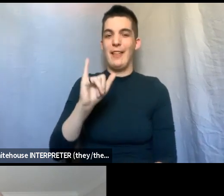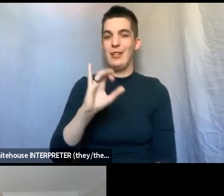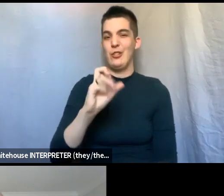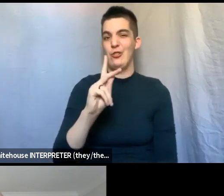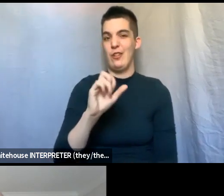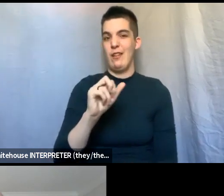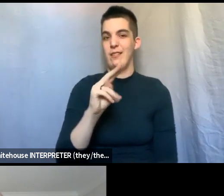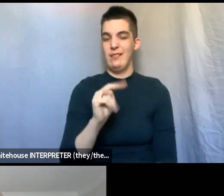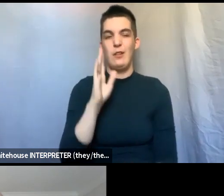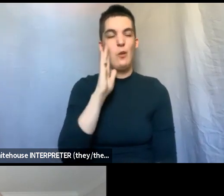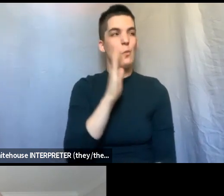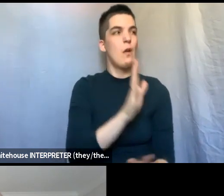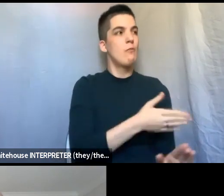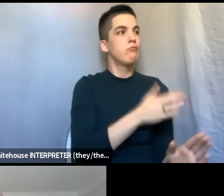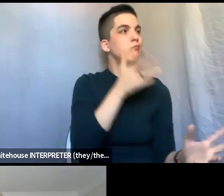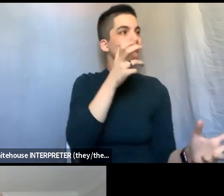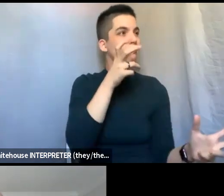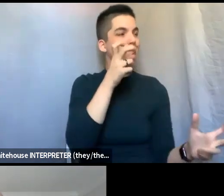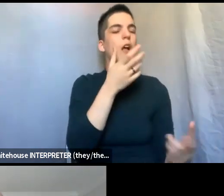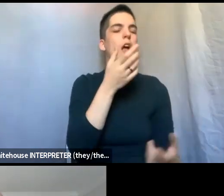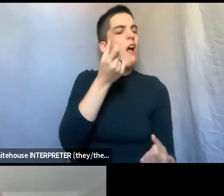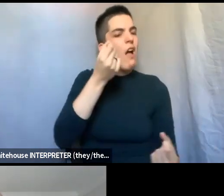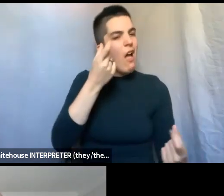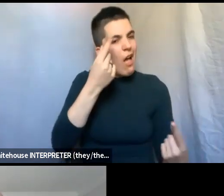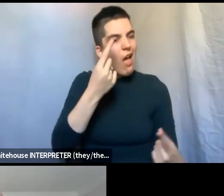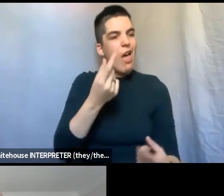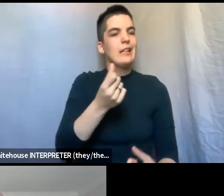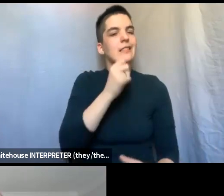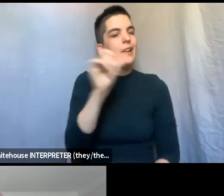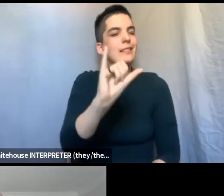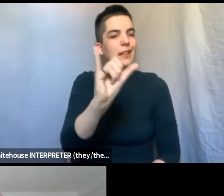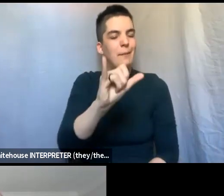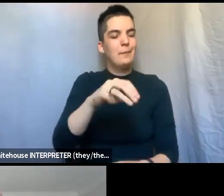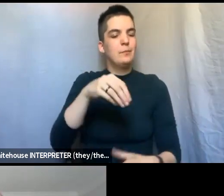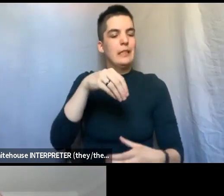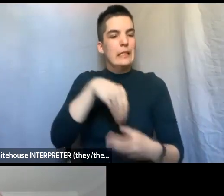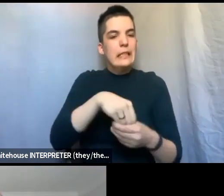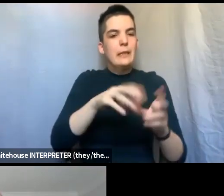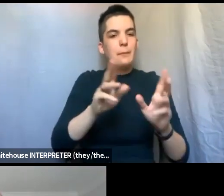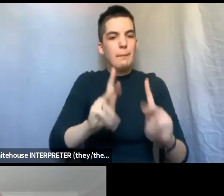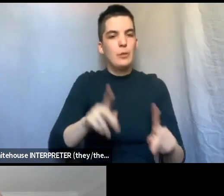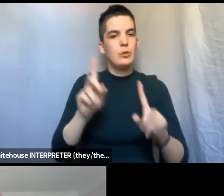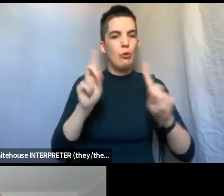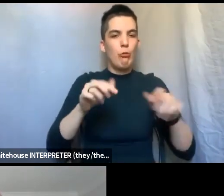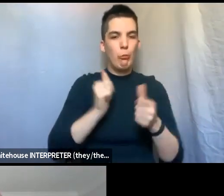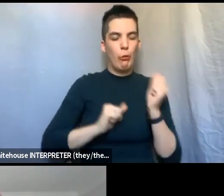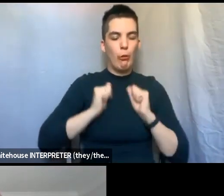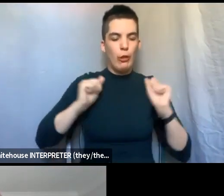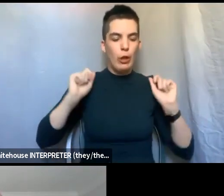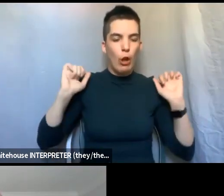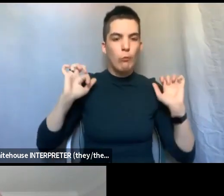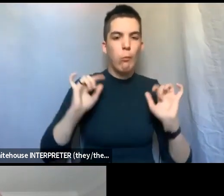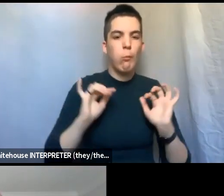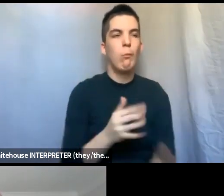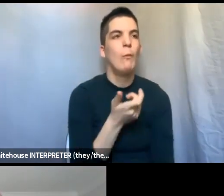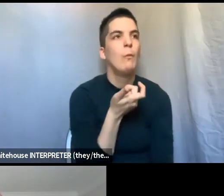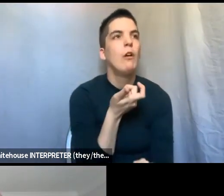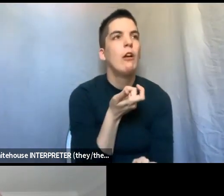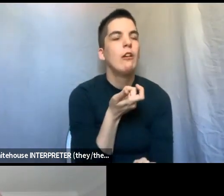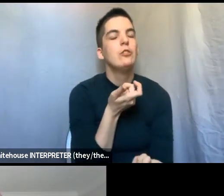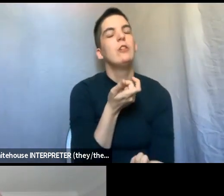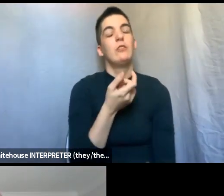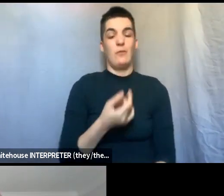not as good as the original, as being live in person. So what should we not do between now and the